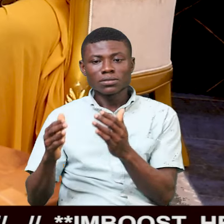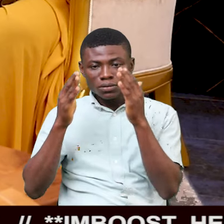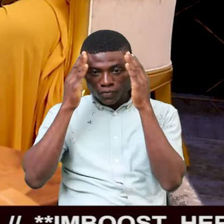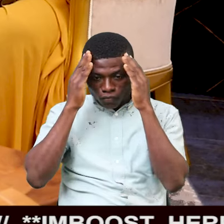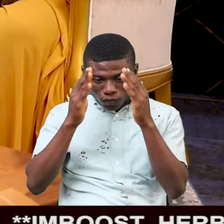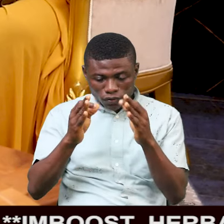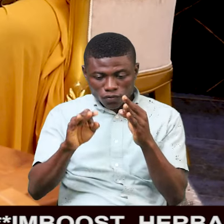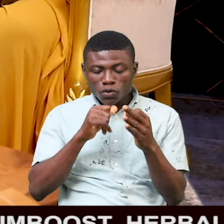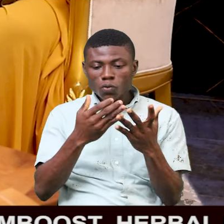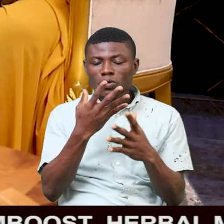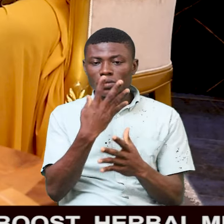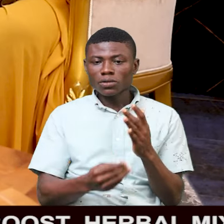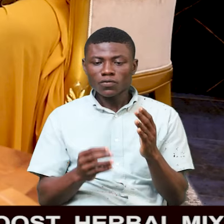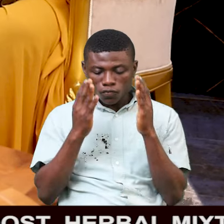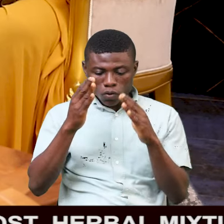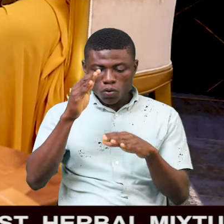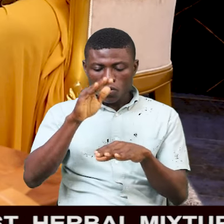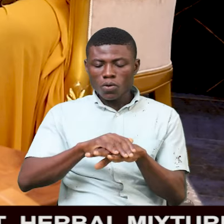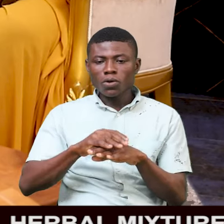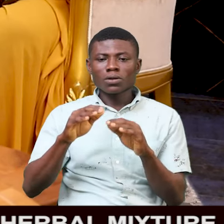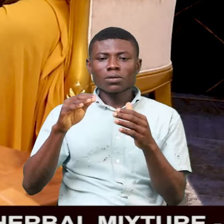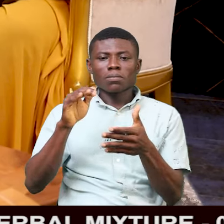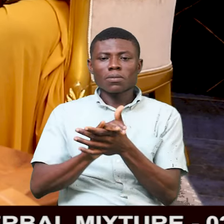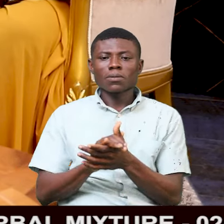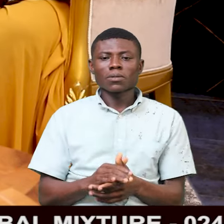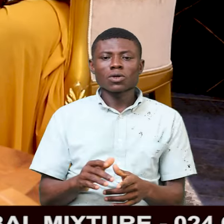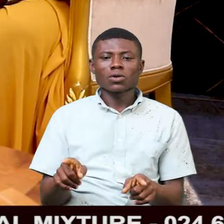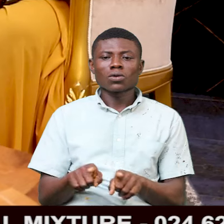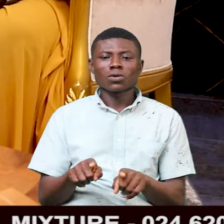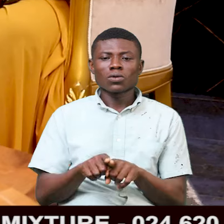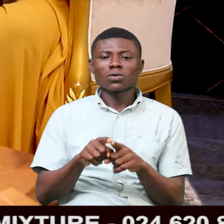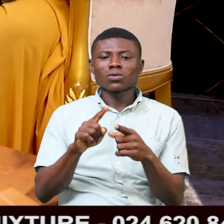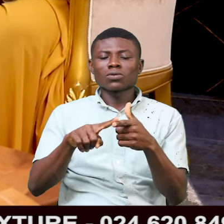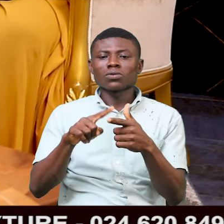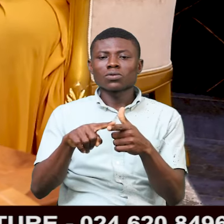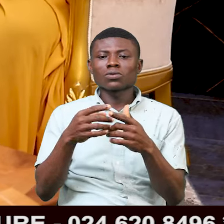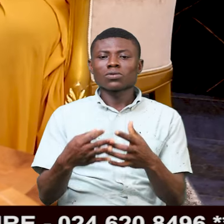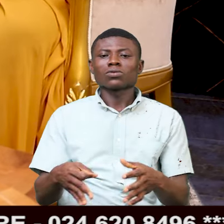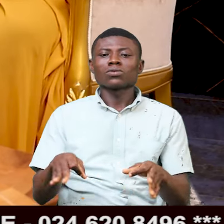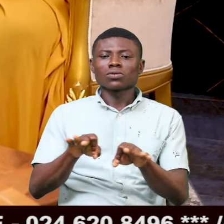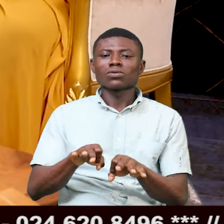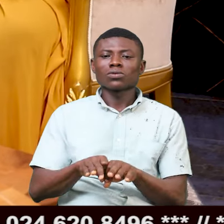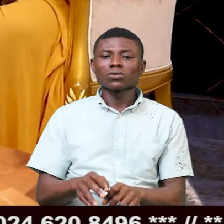Focus on the marriage. Ni atoso mi no. Ehia pa.